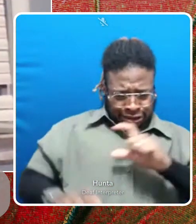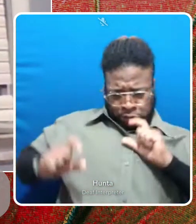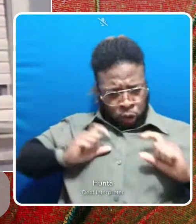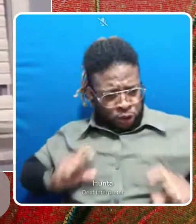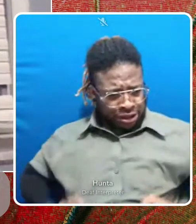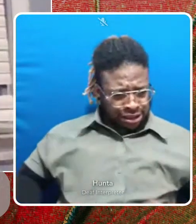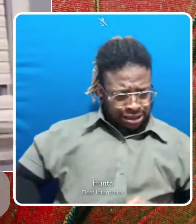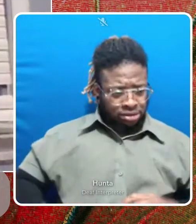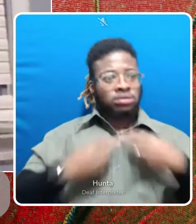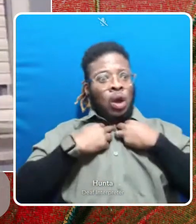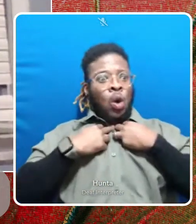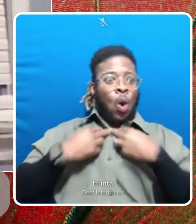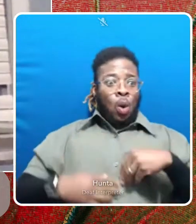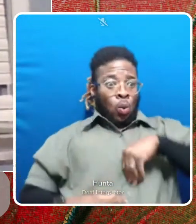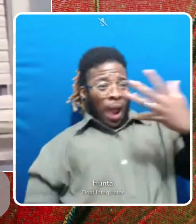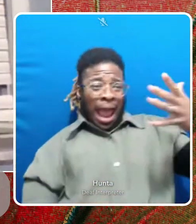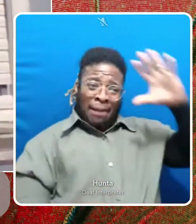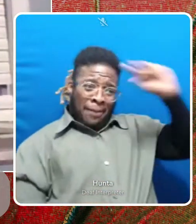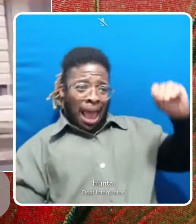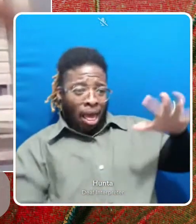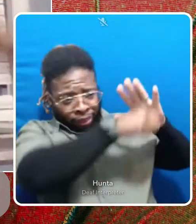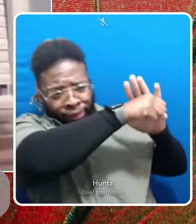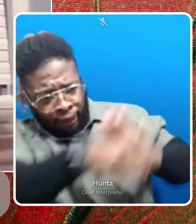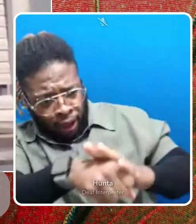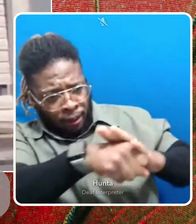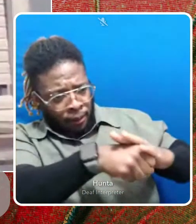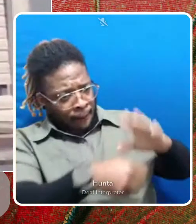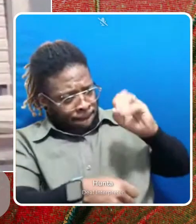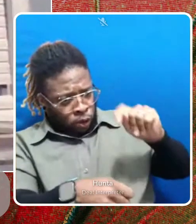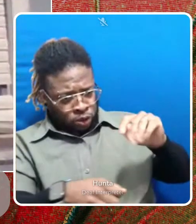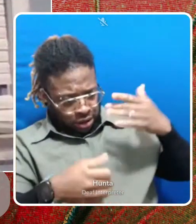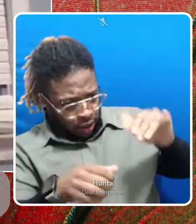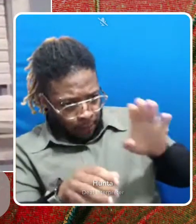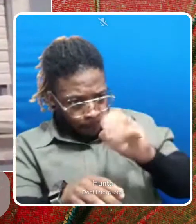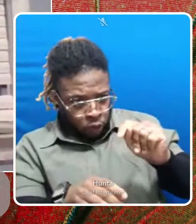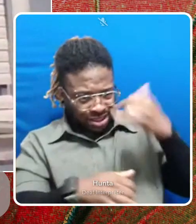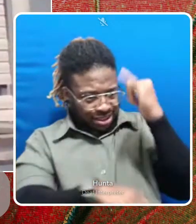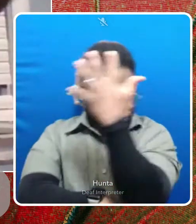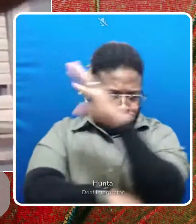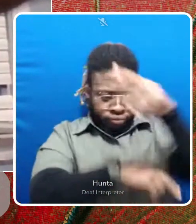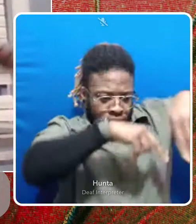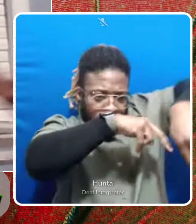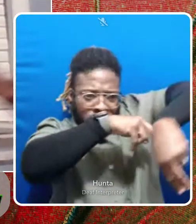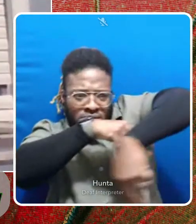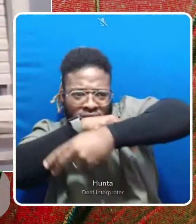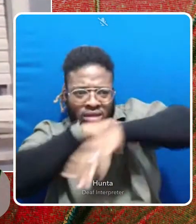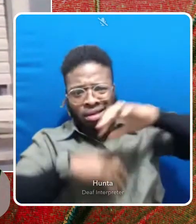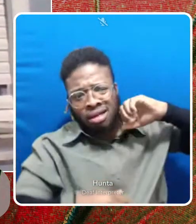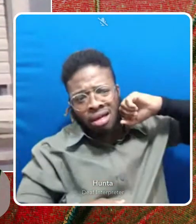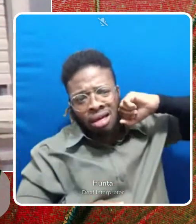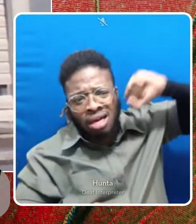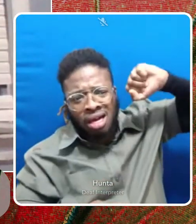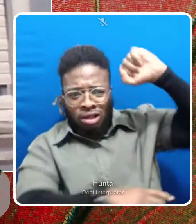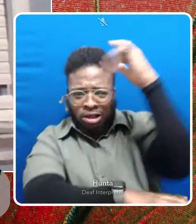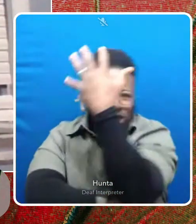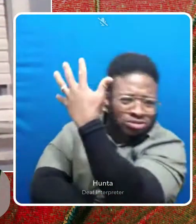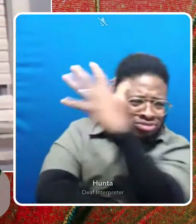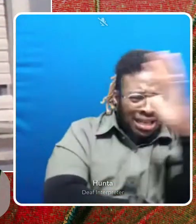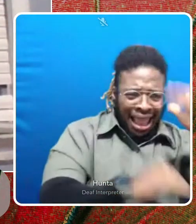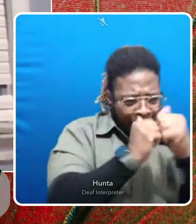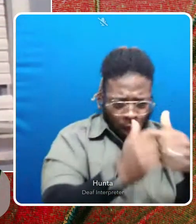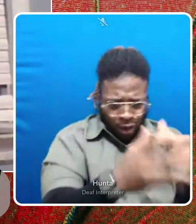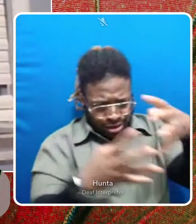still planting the seeds, trees, sprouting branches, getting nutrients from the roots, while they're destroying our trees by pulling from the roots. Or like when they